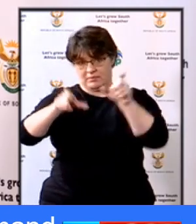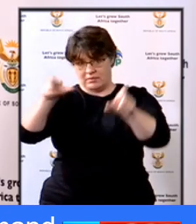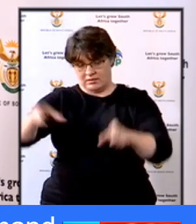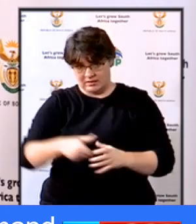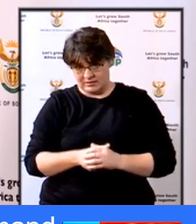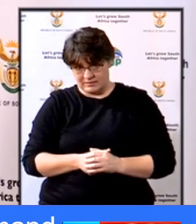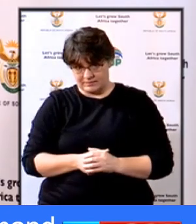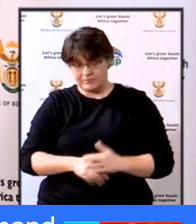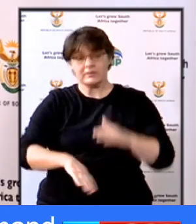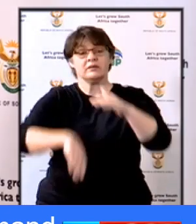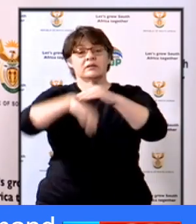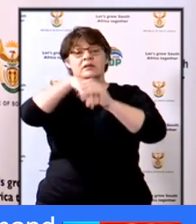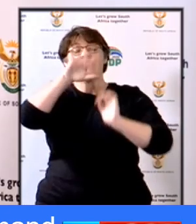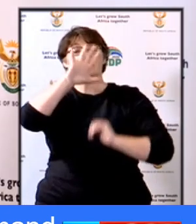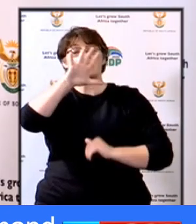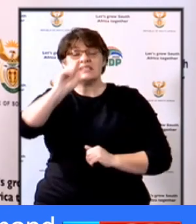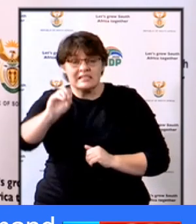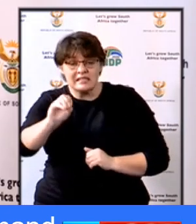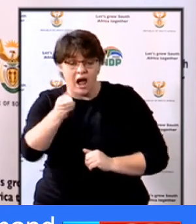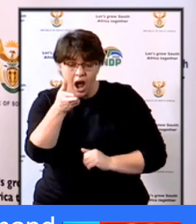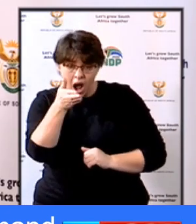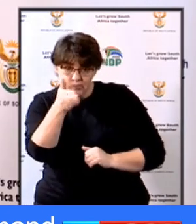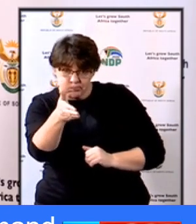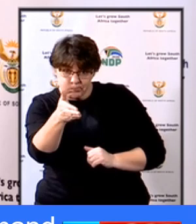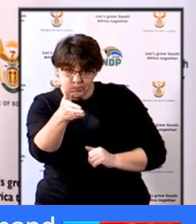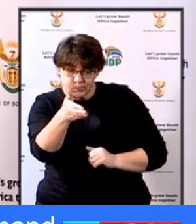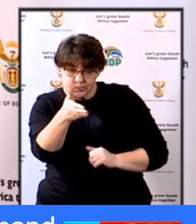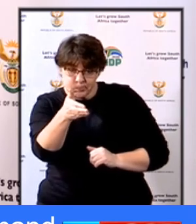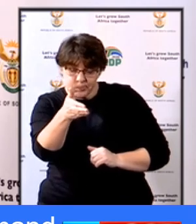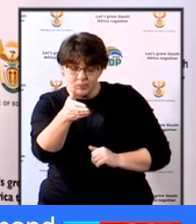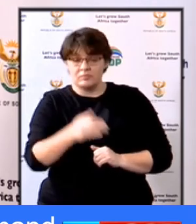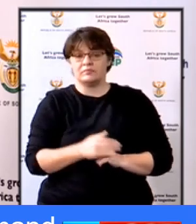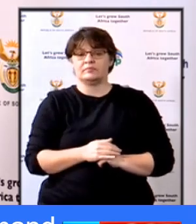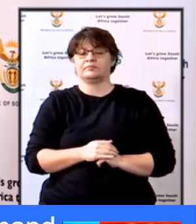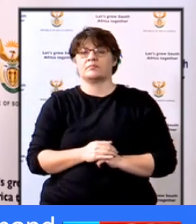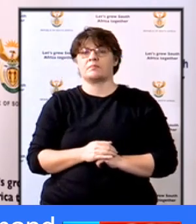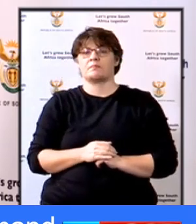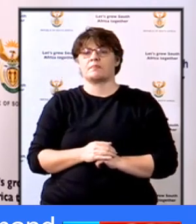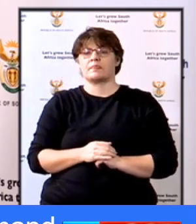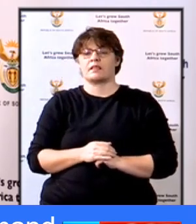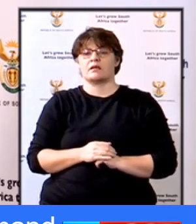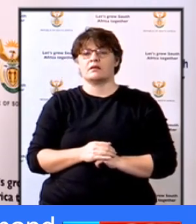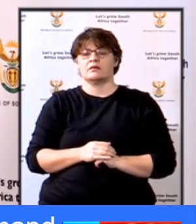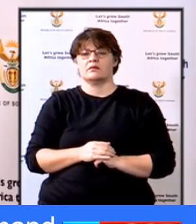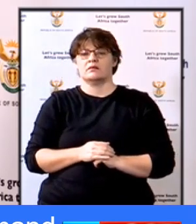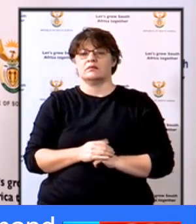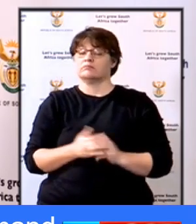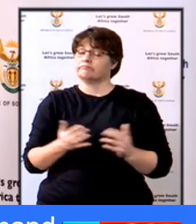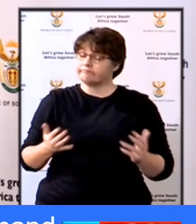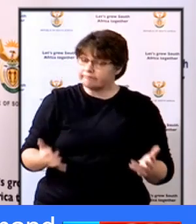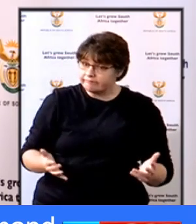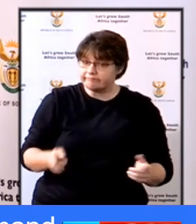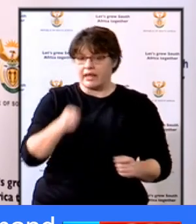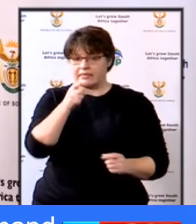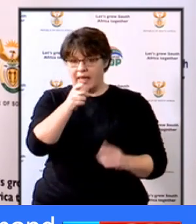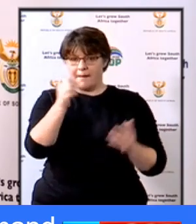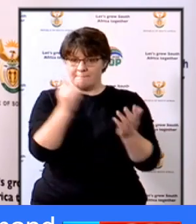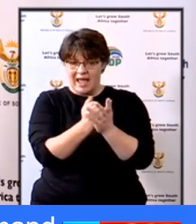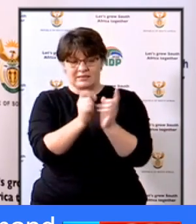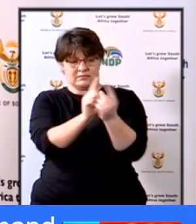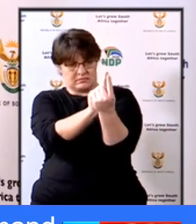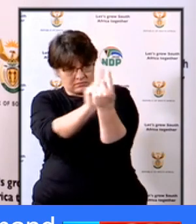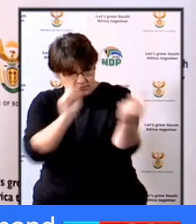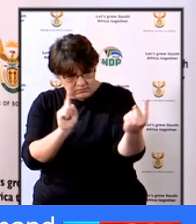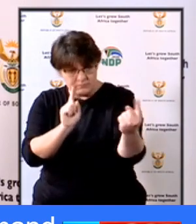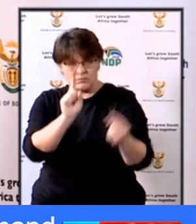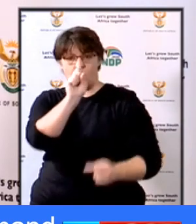the 50 people that can be accommodated maximum worshippers, there must be social